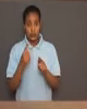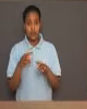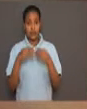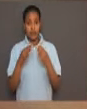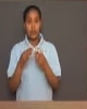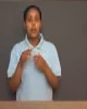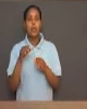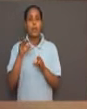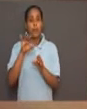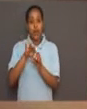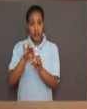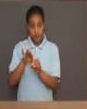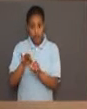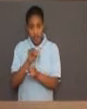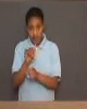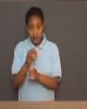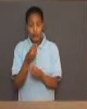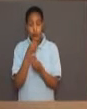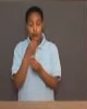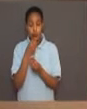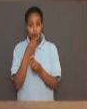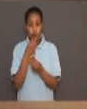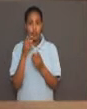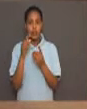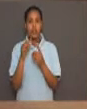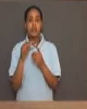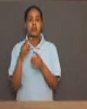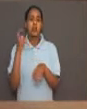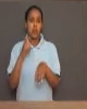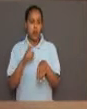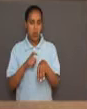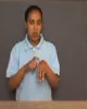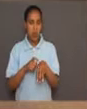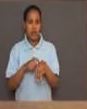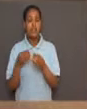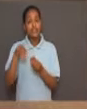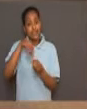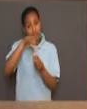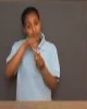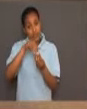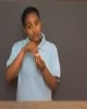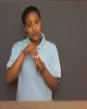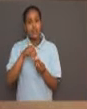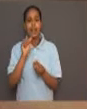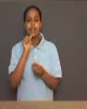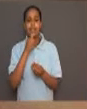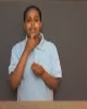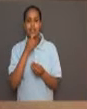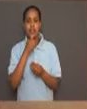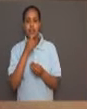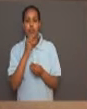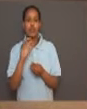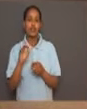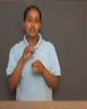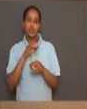to plants as food, it temporarily increases the acidity of the